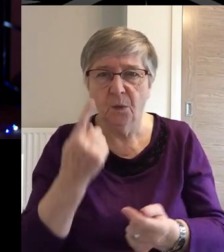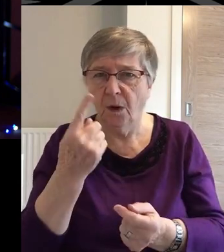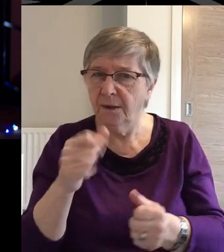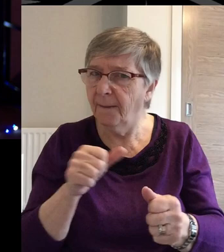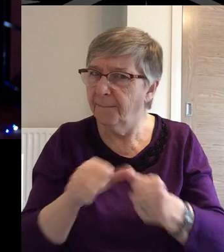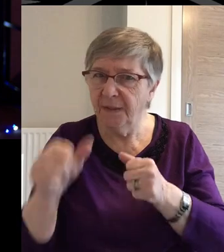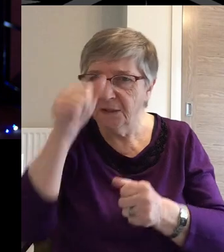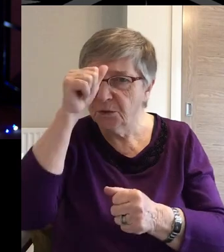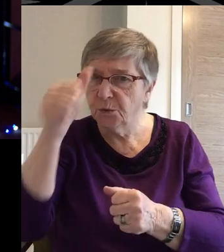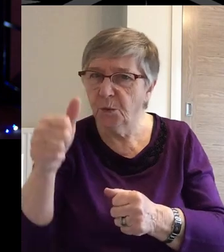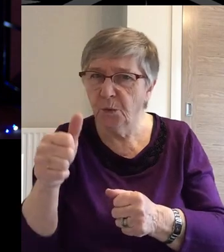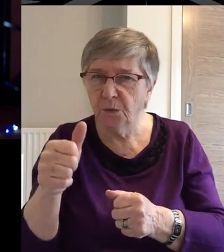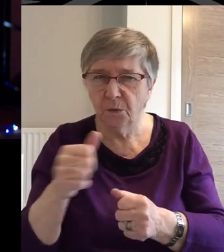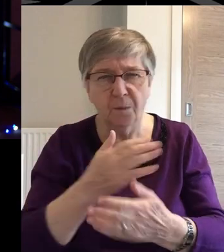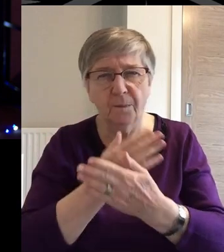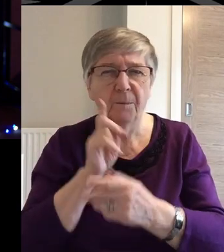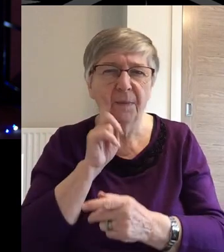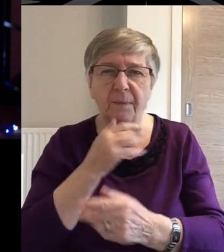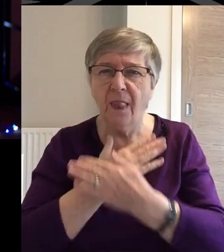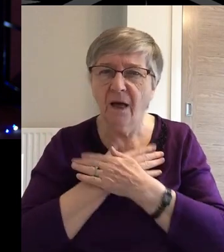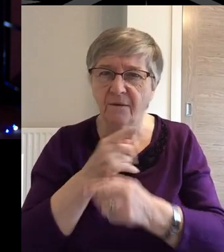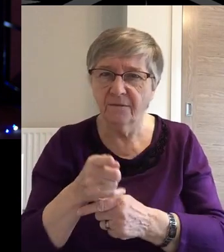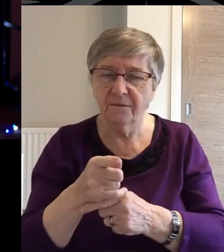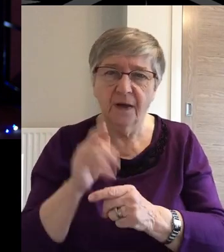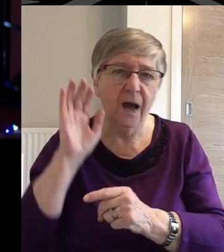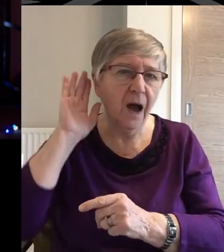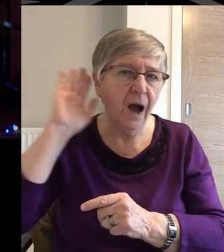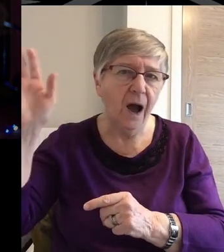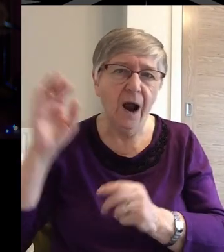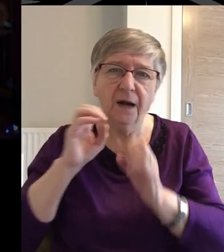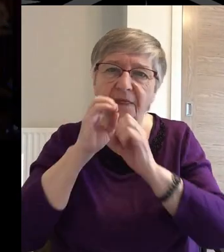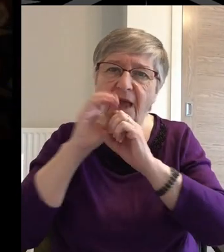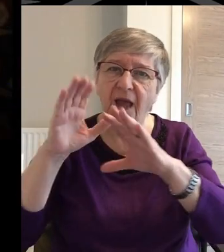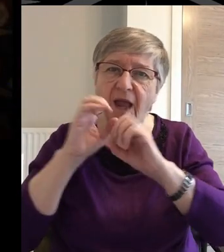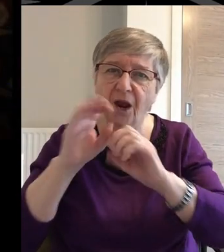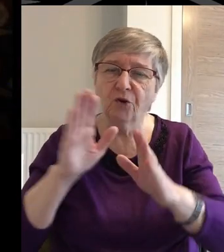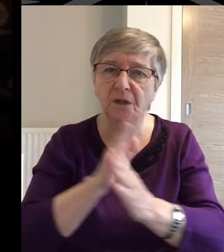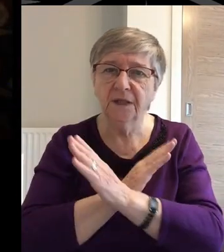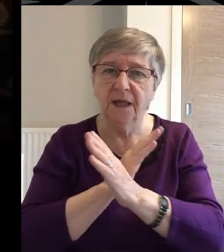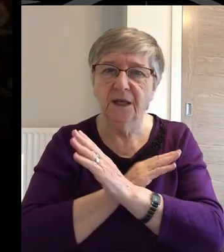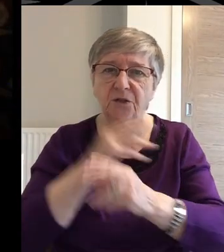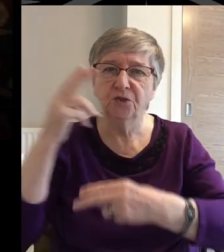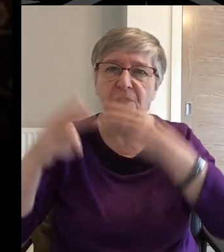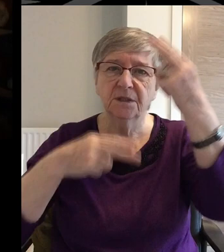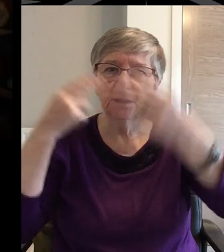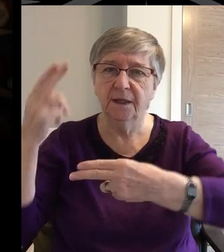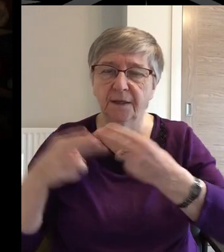one of the best known and most loved of carols, Hark the Herald Angels Sing.